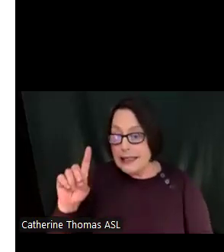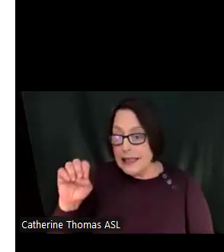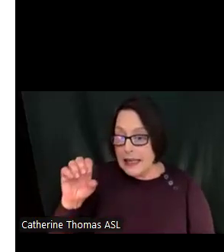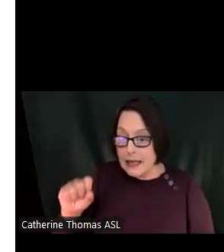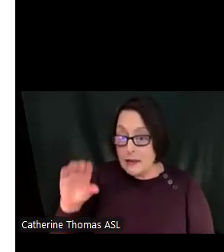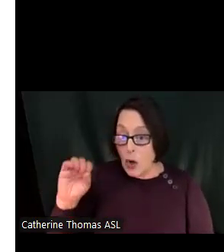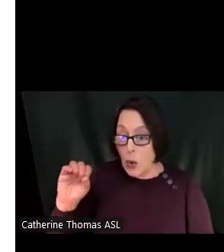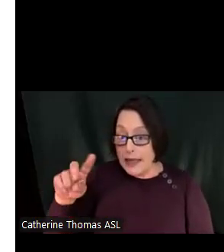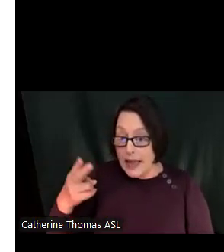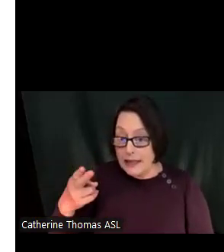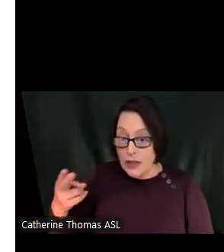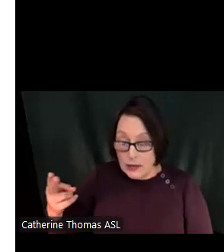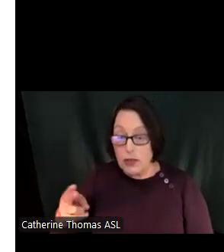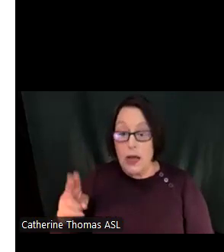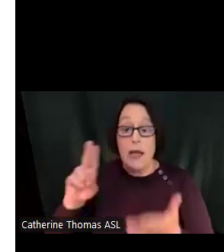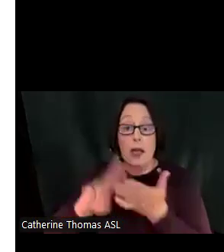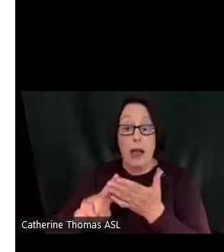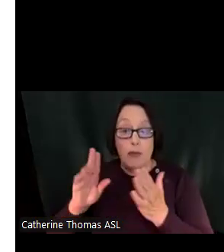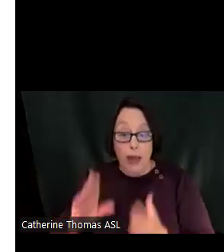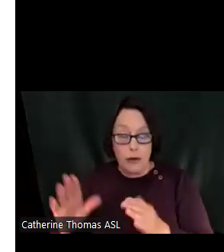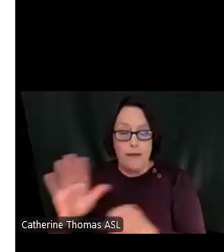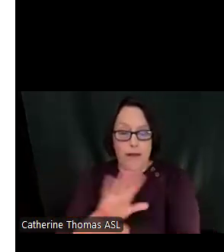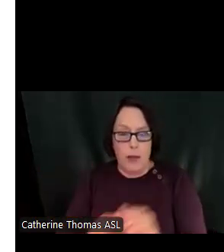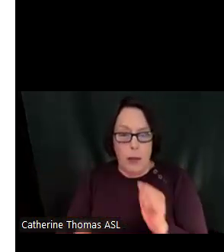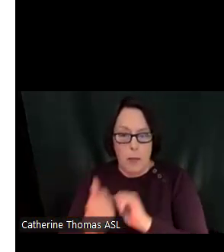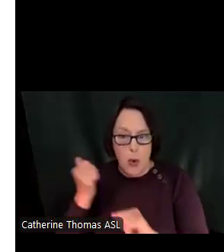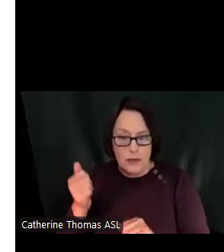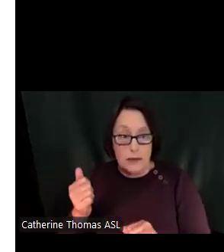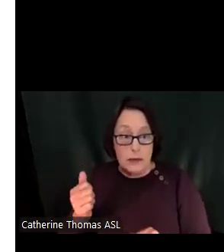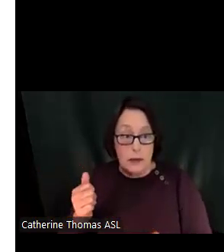statewide contractor filled the most jobs. In this case,